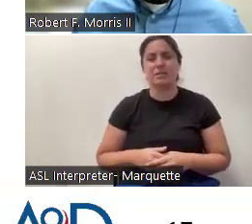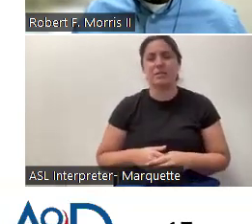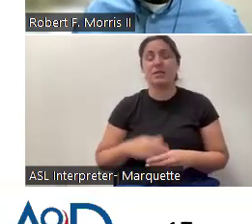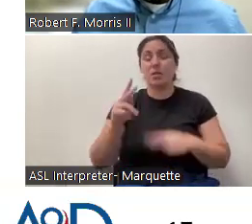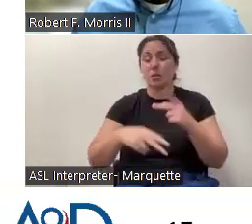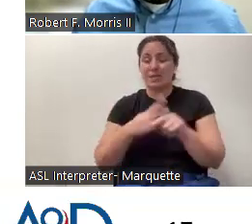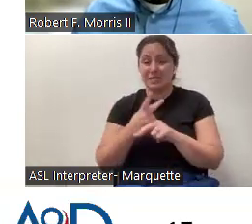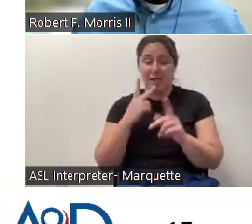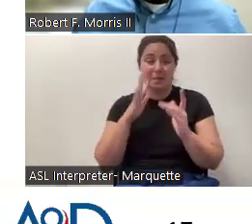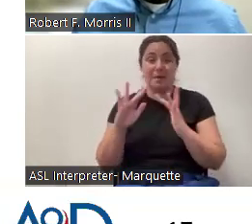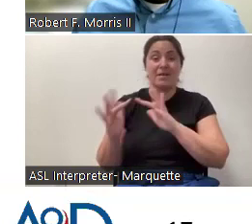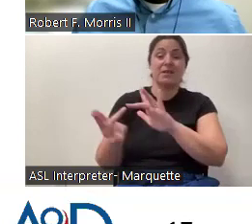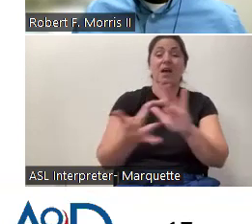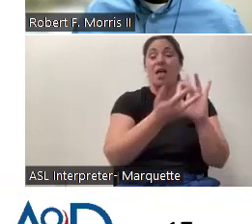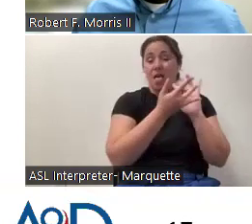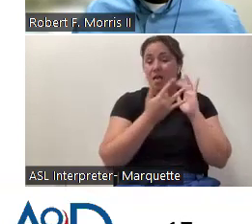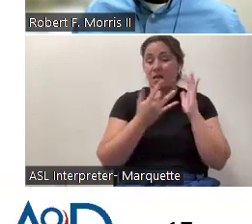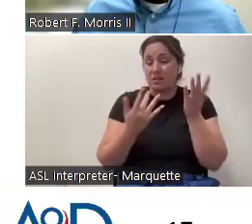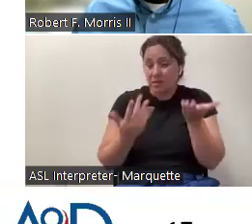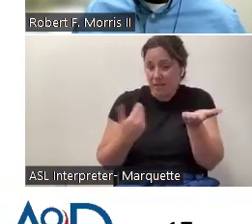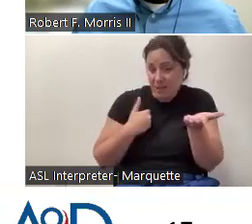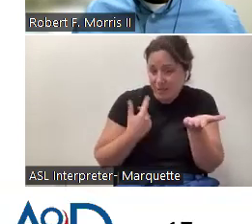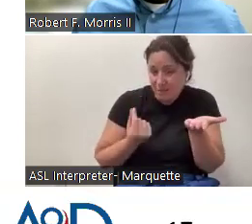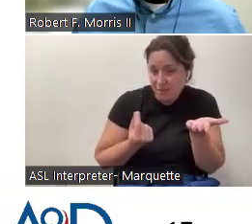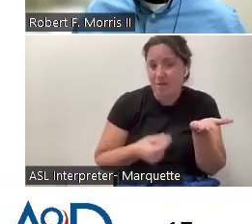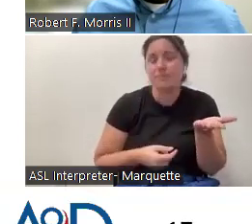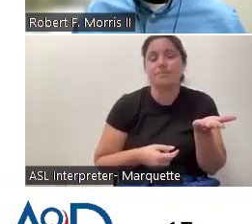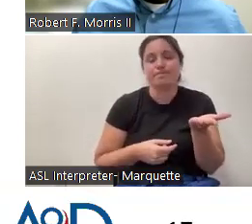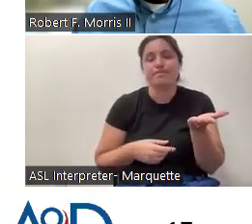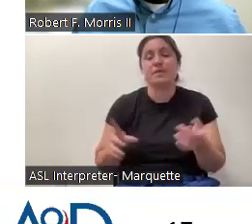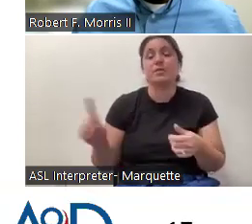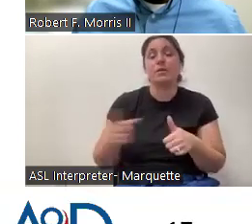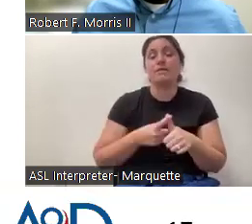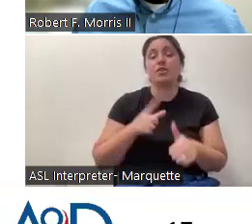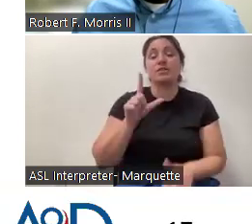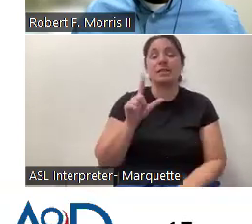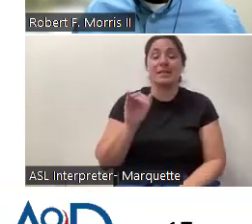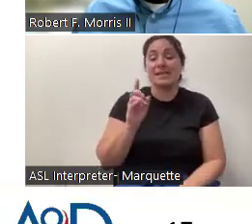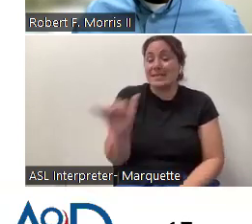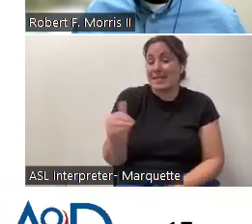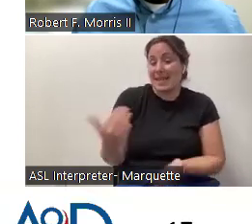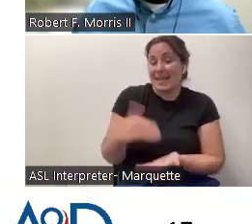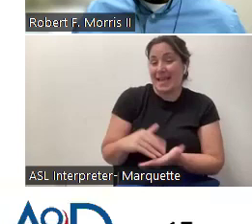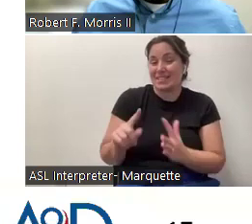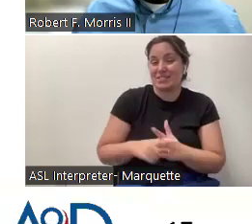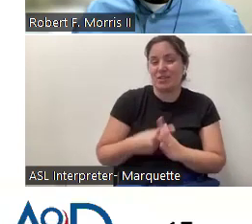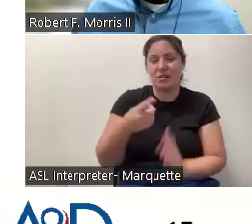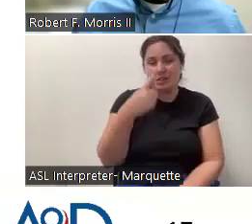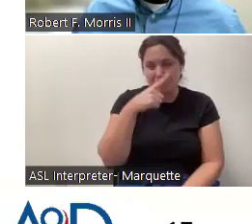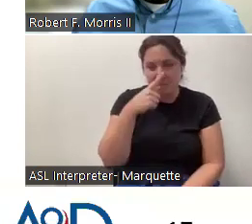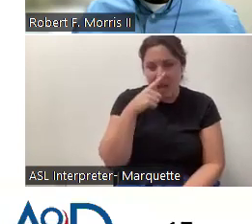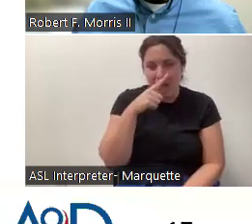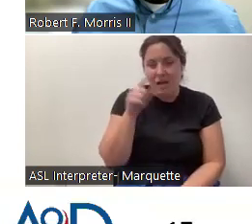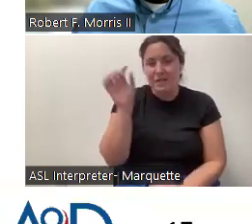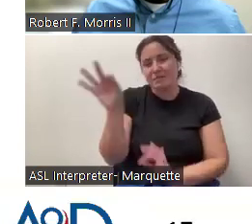AJCs do in the community. So we'll start off with Lindsay again. And Lindsay, if you wouldn't mind talking a little bit about